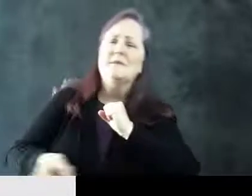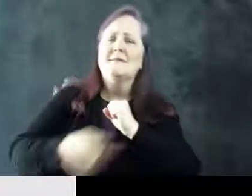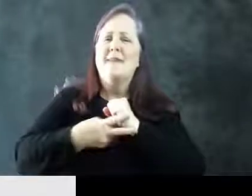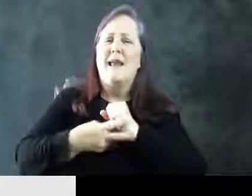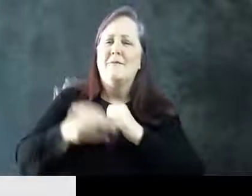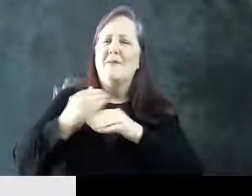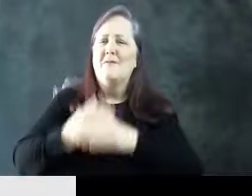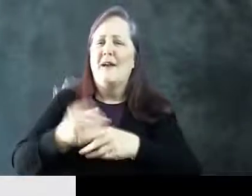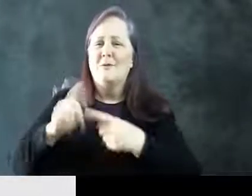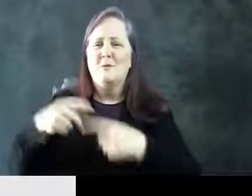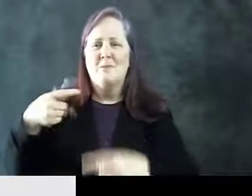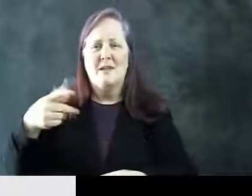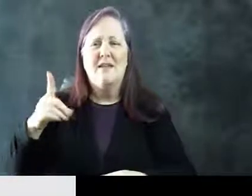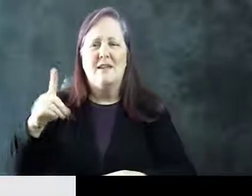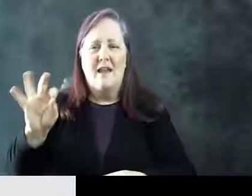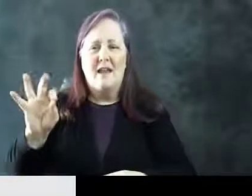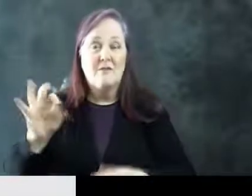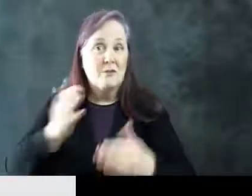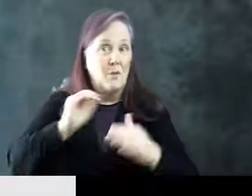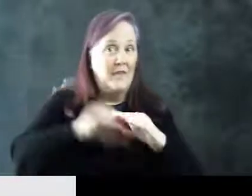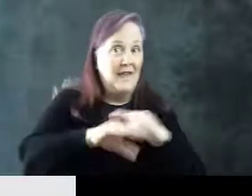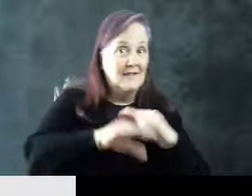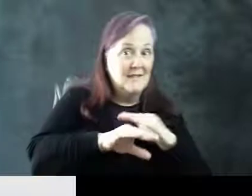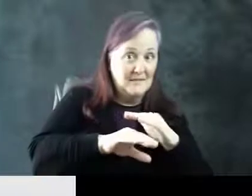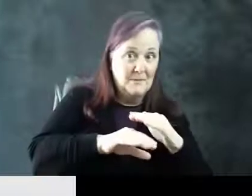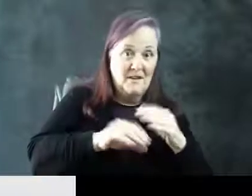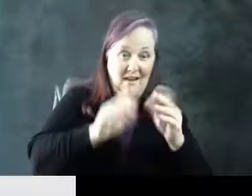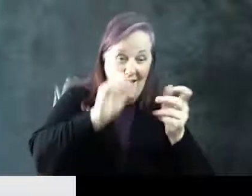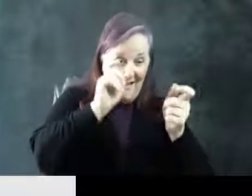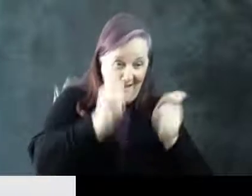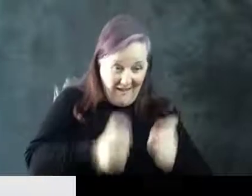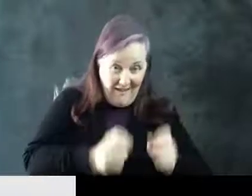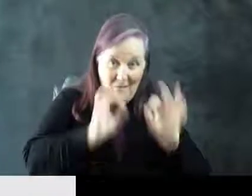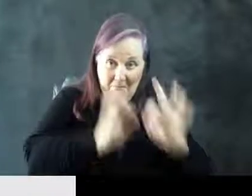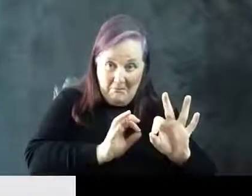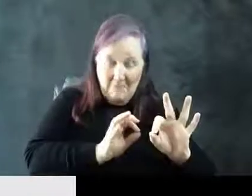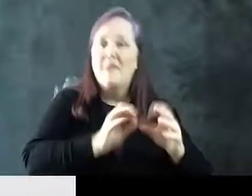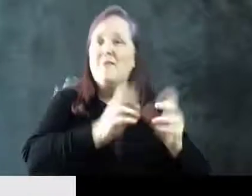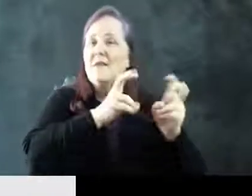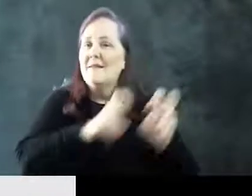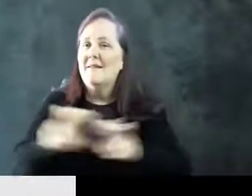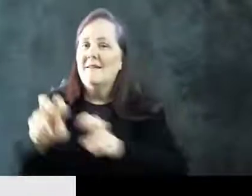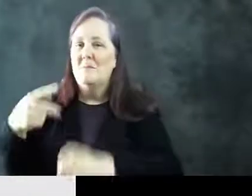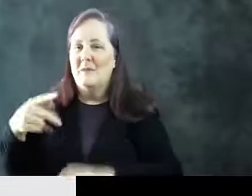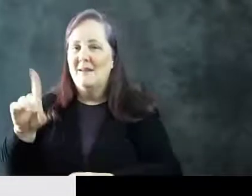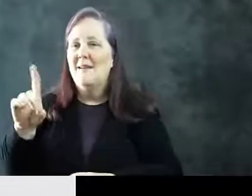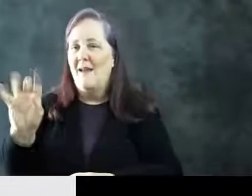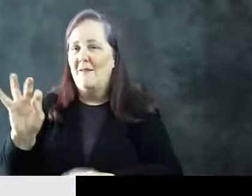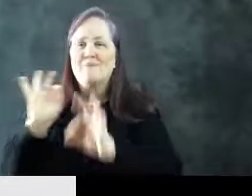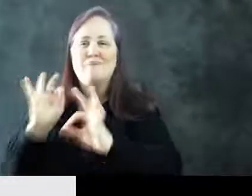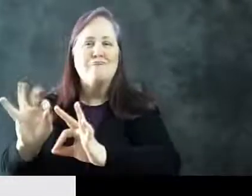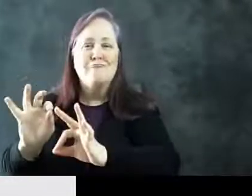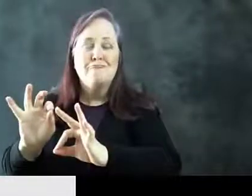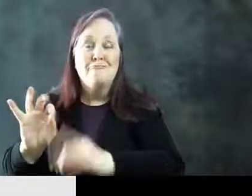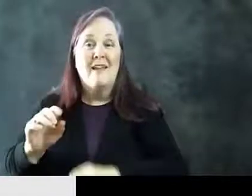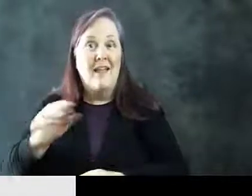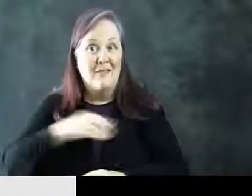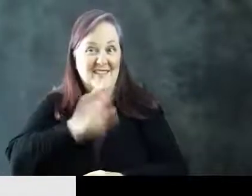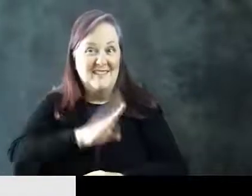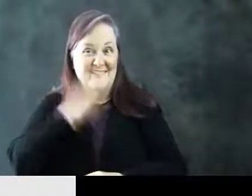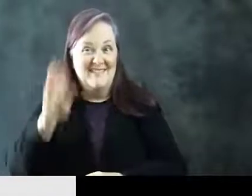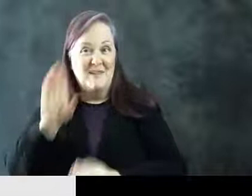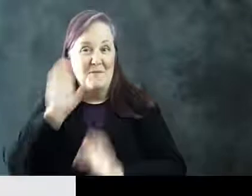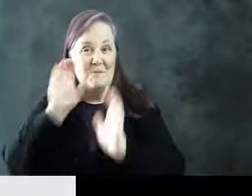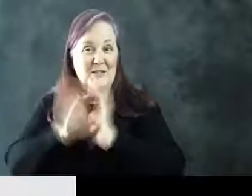some of the accessibility carries over. And on this slide, I do have a photo of myself. My hair is pulled back in a ponytail with